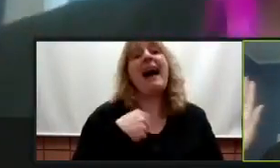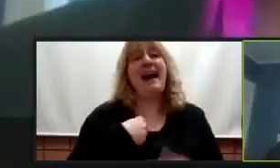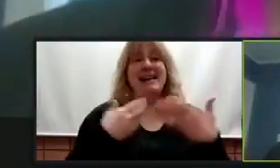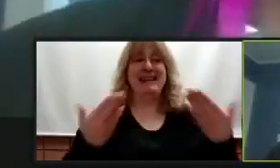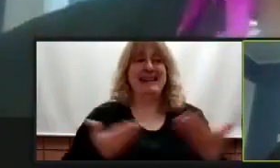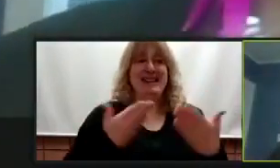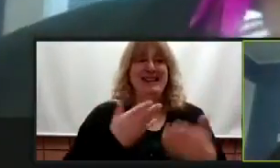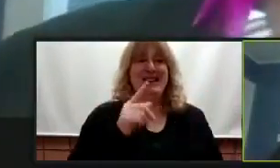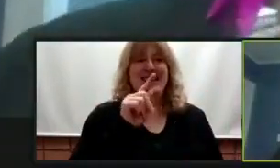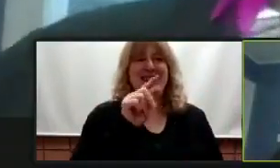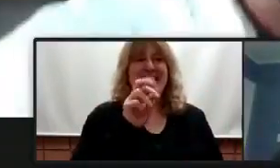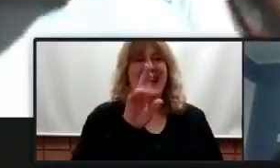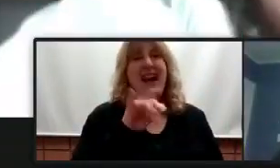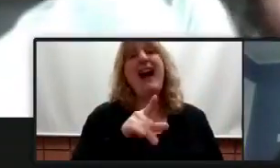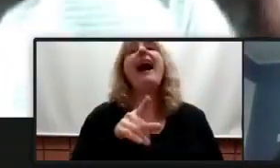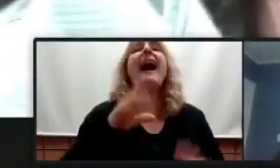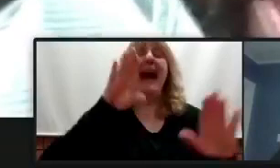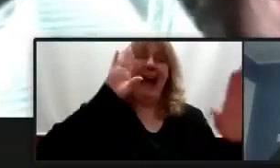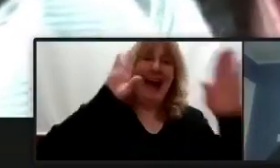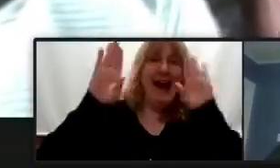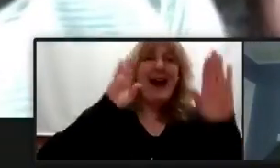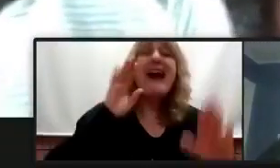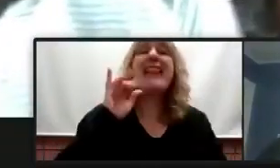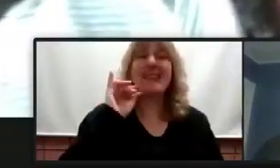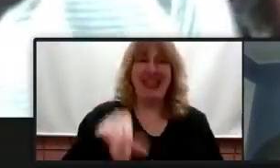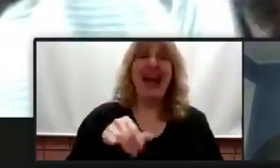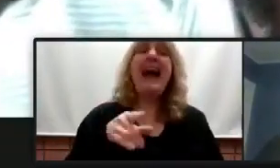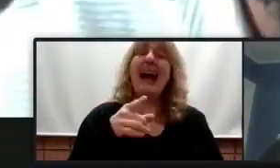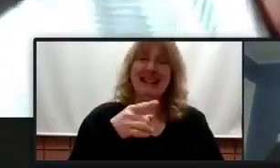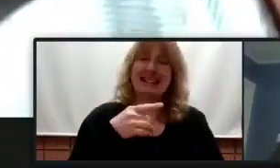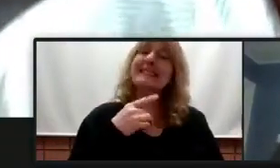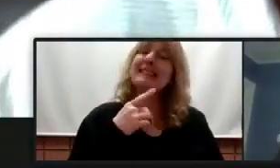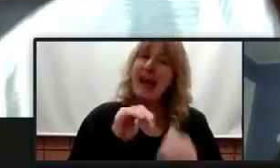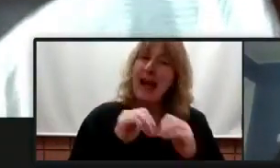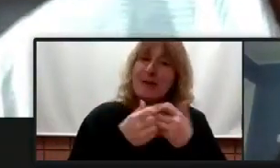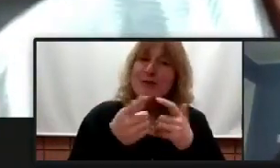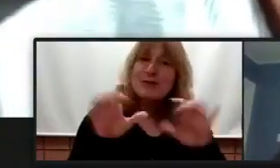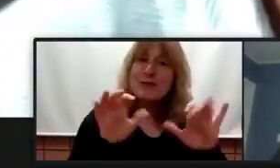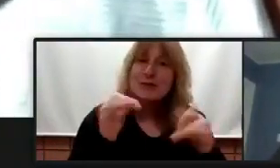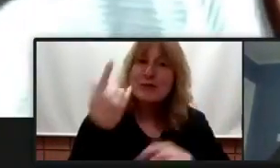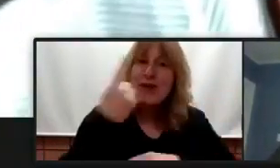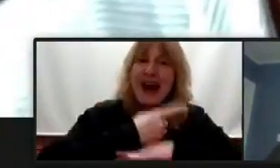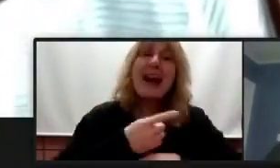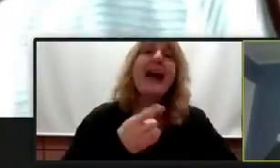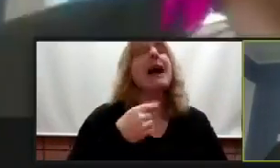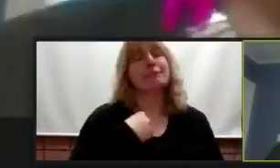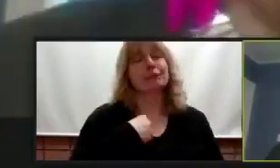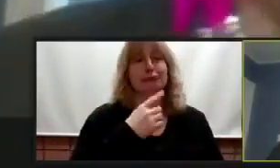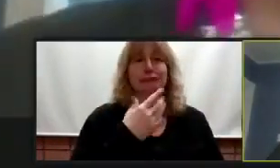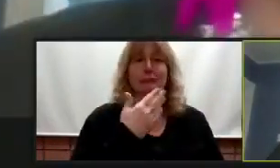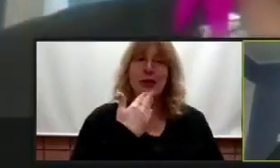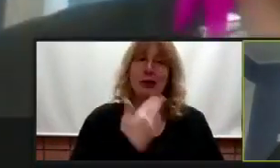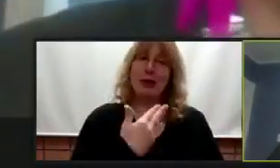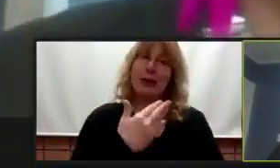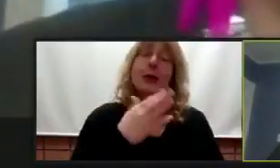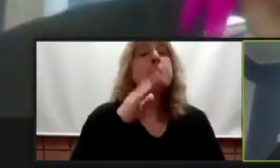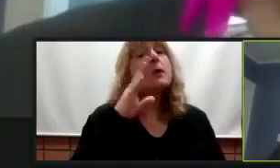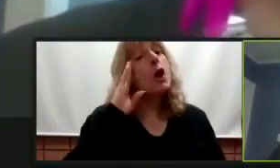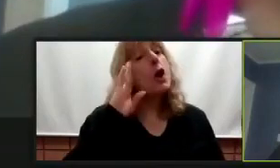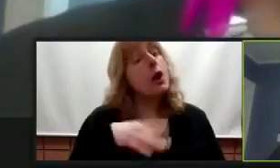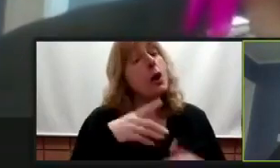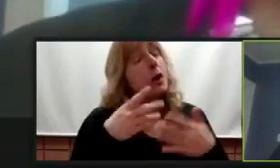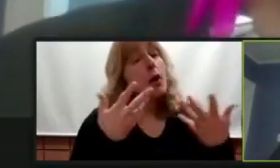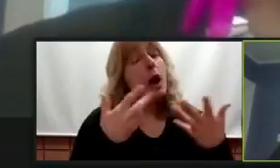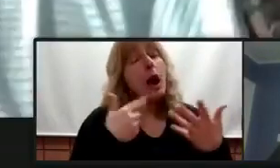Terry. Boom, boom. That's what I'm talking about. How you hey, doing look, today? I'm good. You know what? Listen, I am so glad